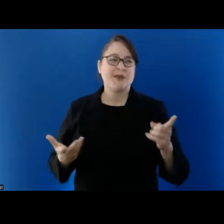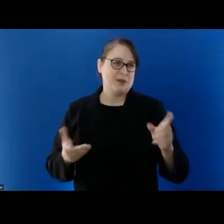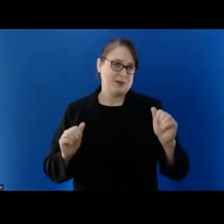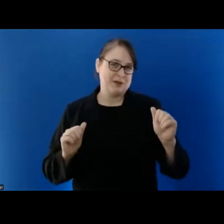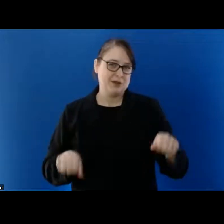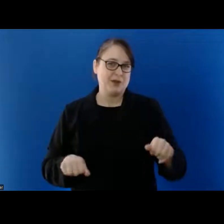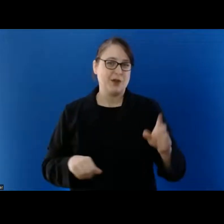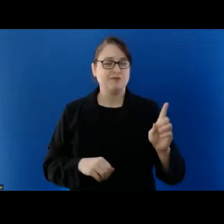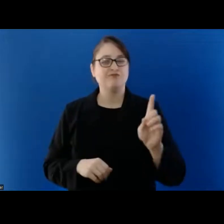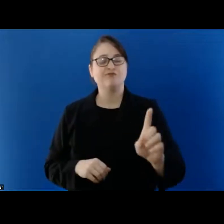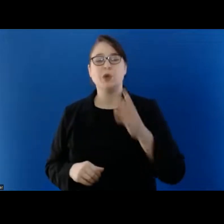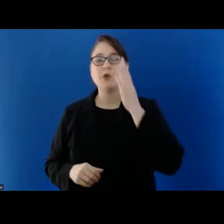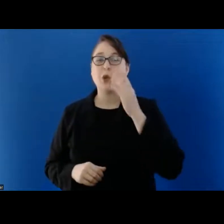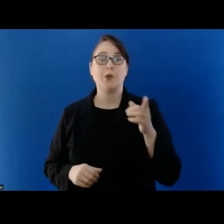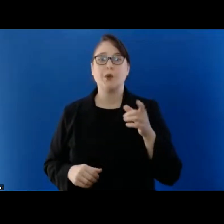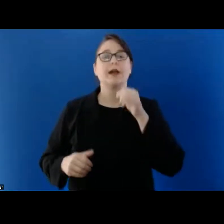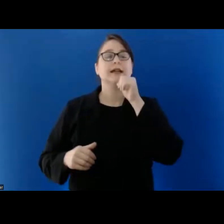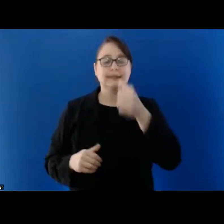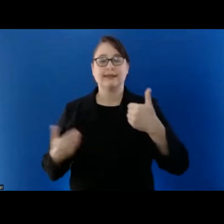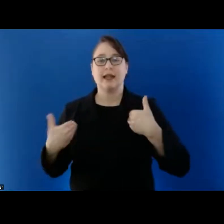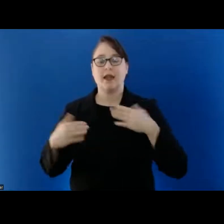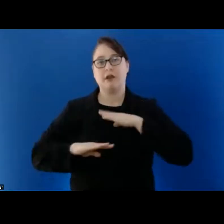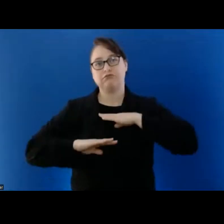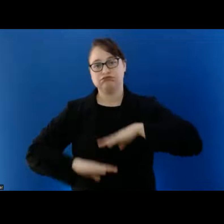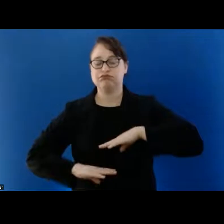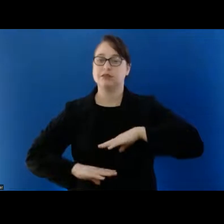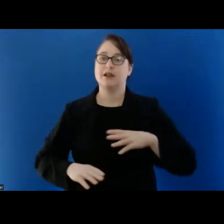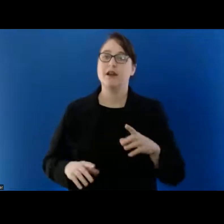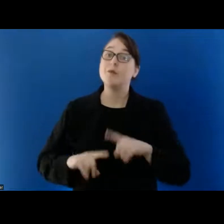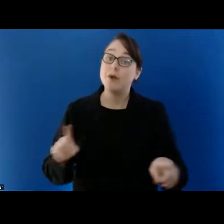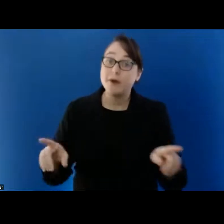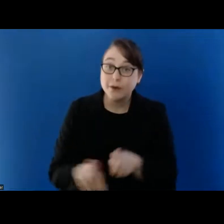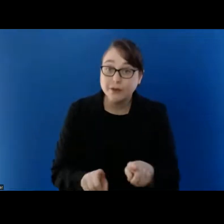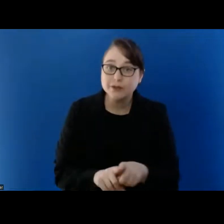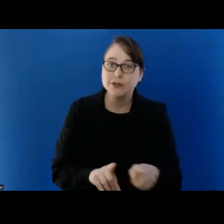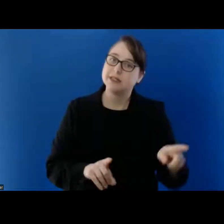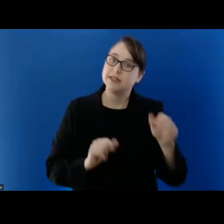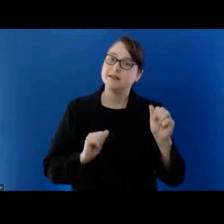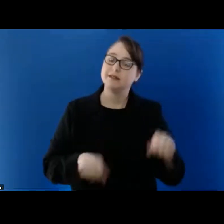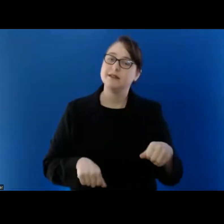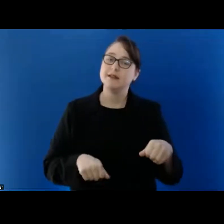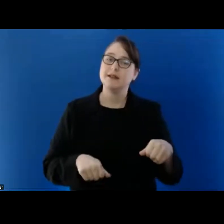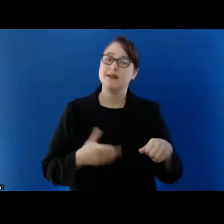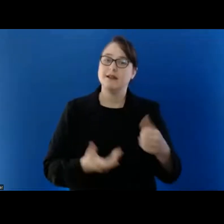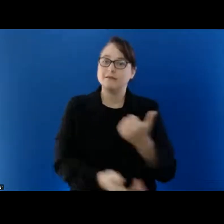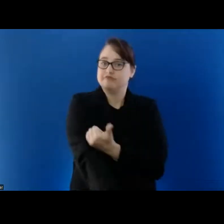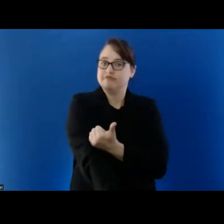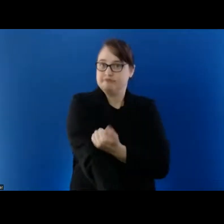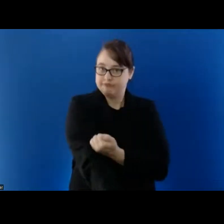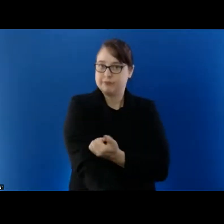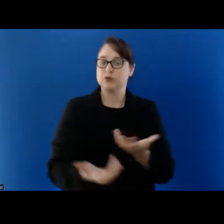walk away knowing that he didn't have monkeypox, but also he was able to take the vaccination.